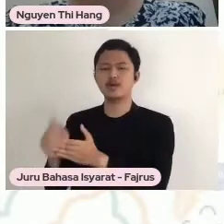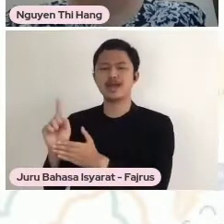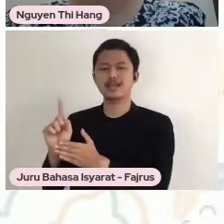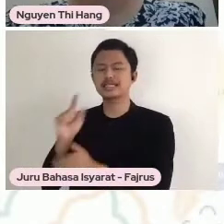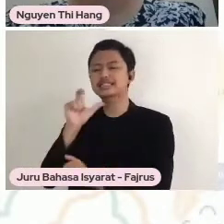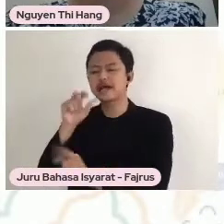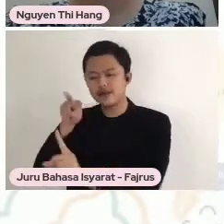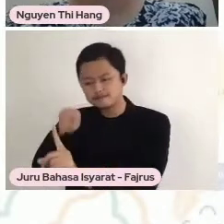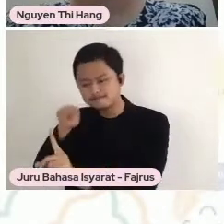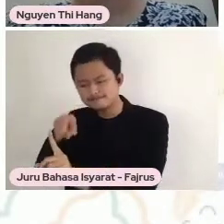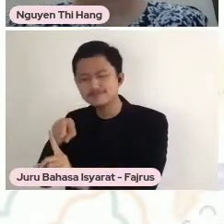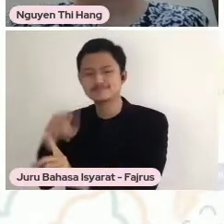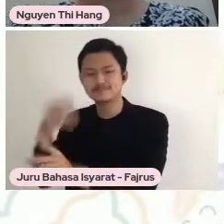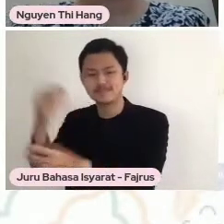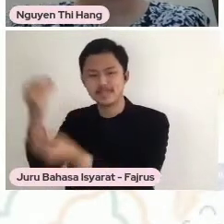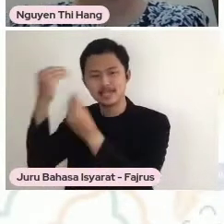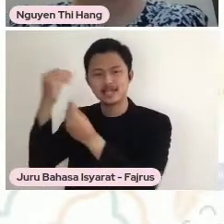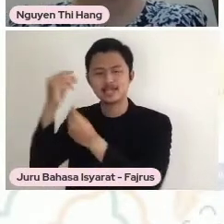guidelines.